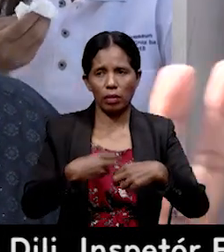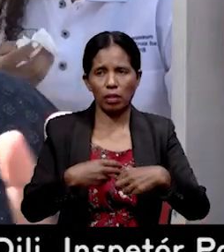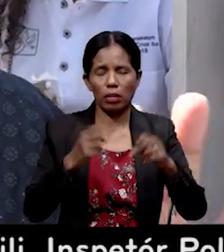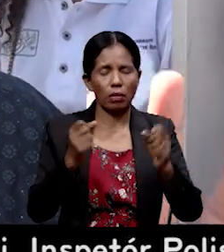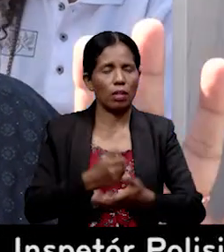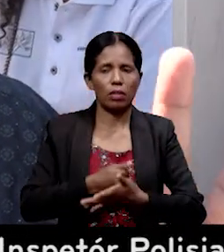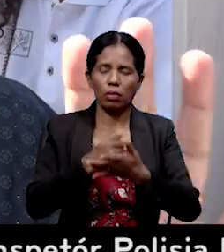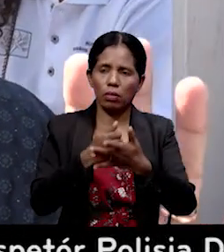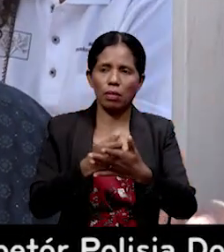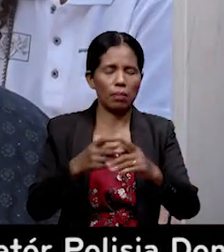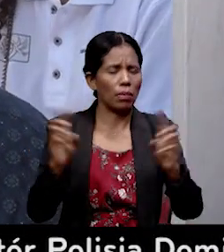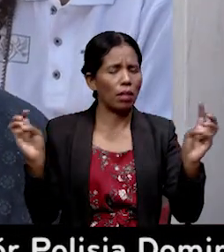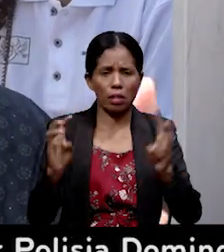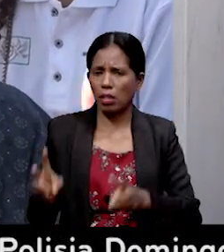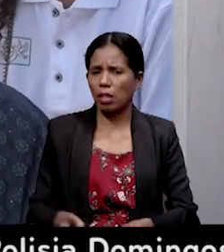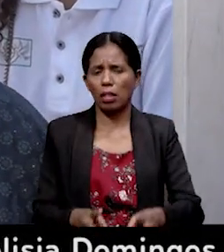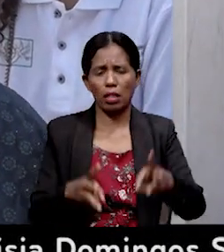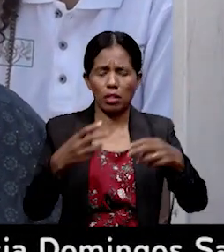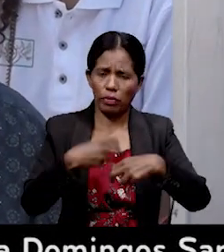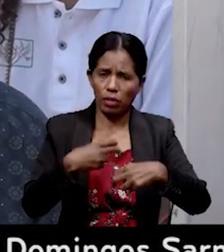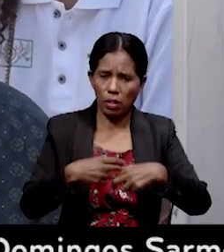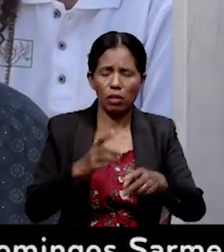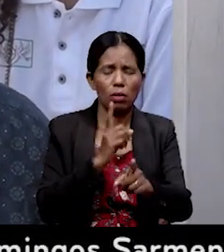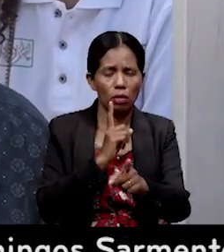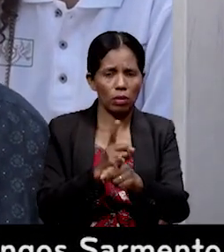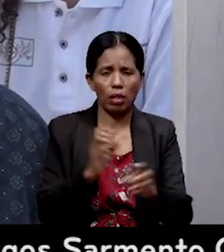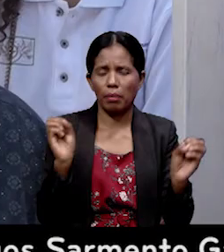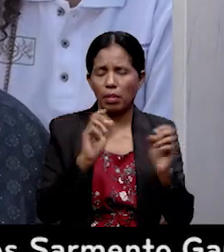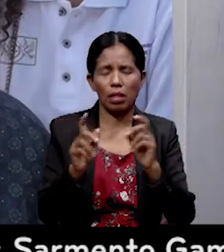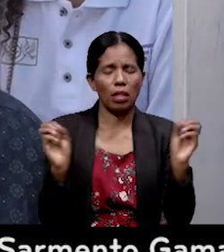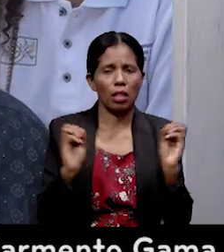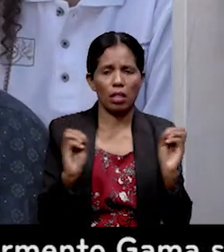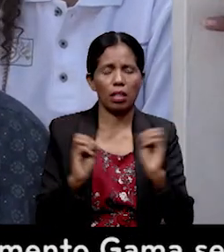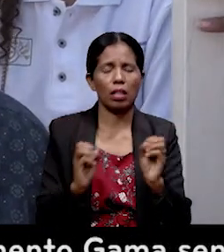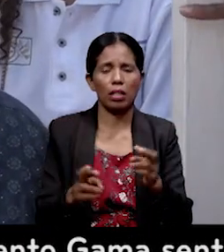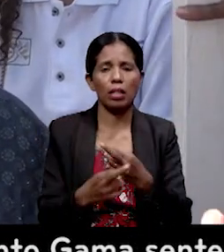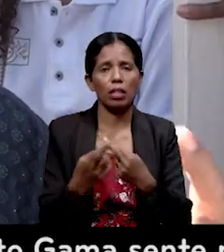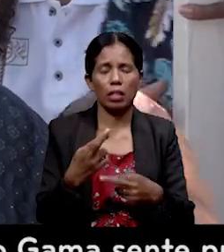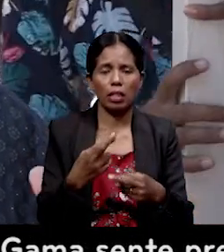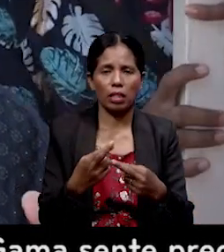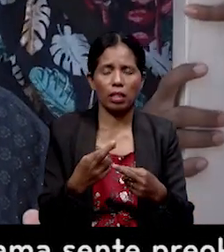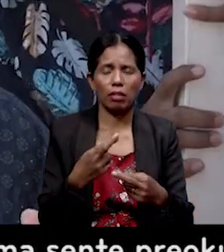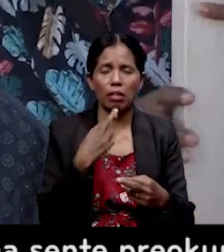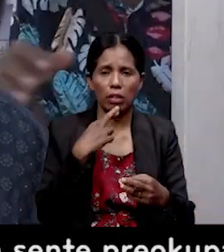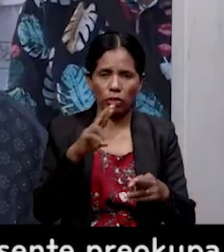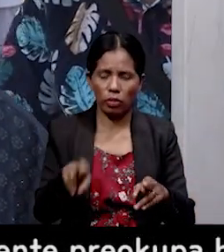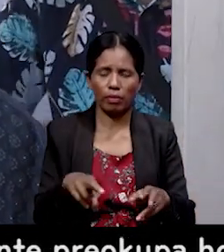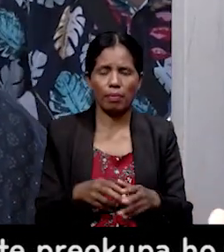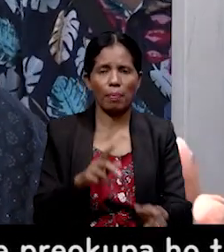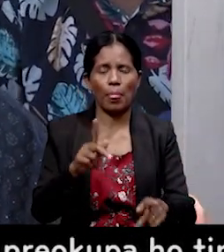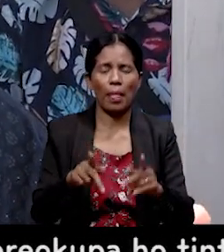la dalang susar la lima tu hetan dalang ter resolver. Portanto, Sebastião, Ramudo, teu colega